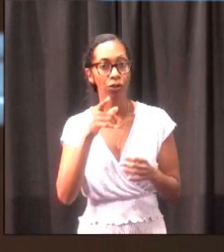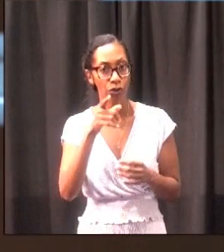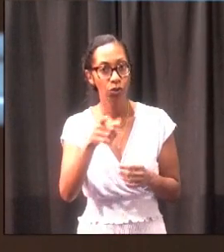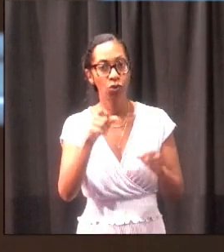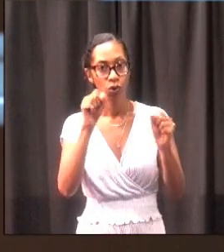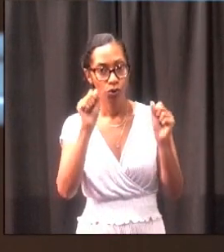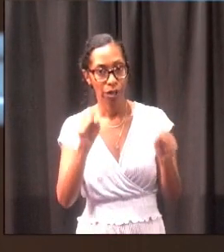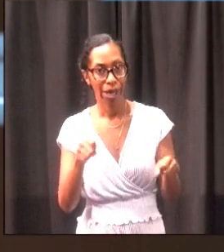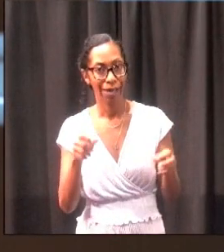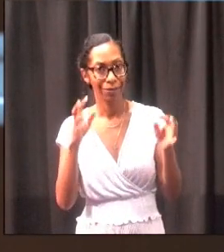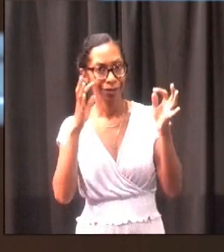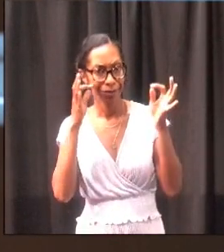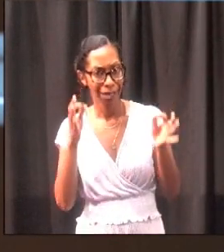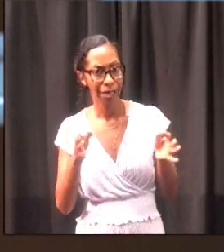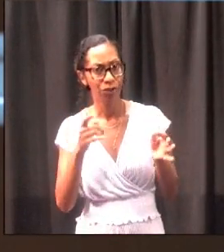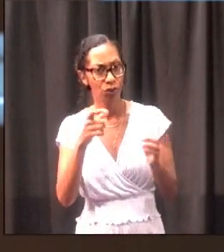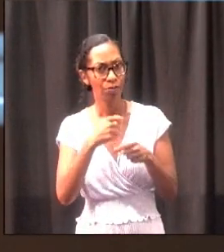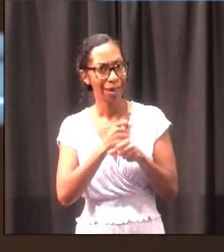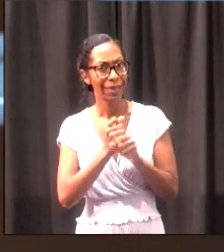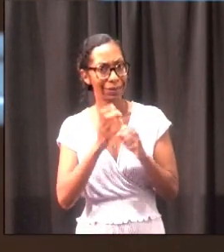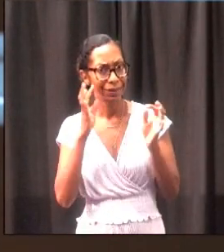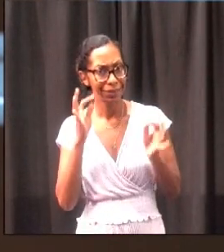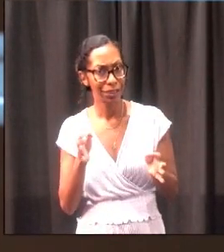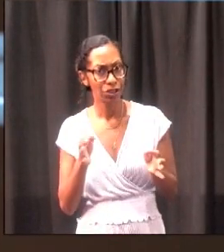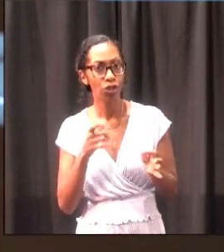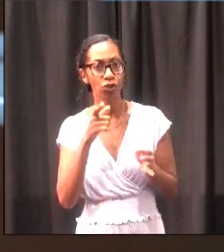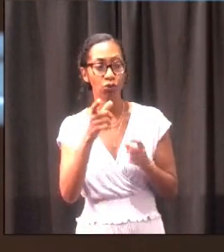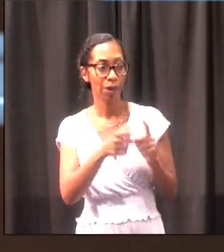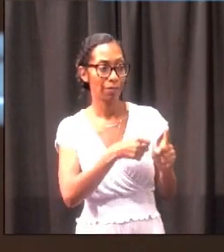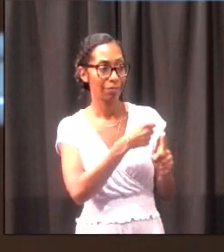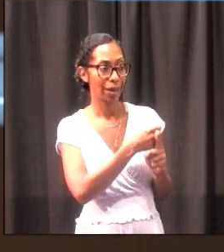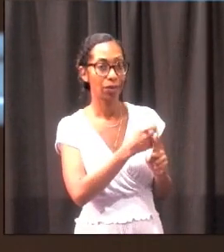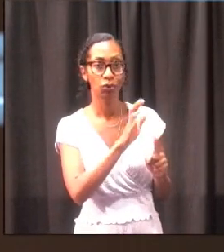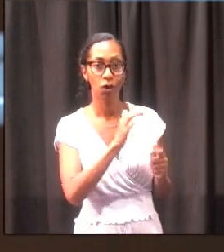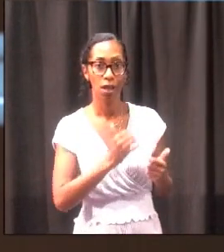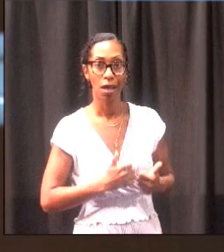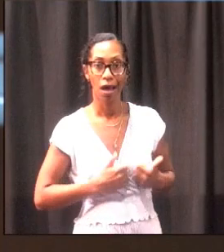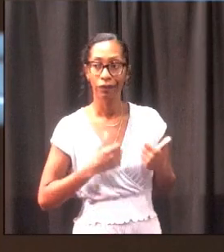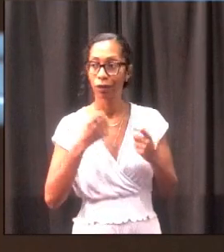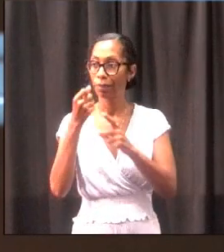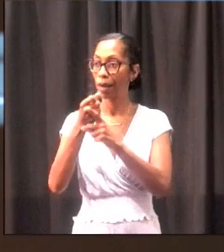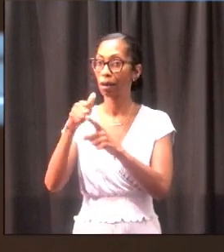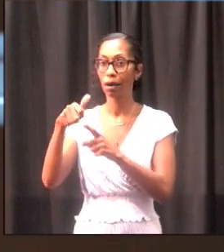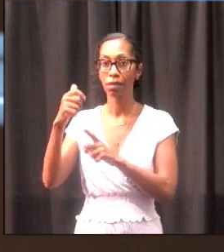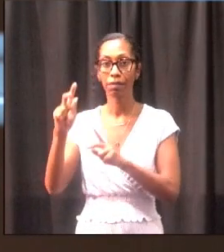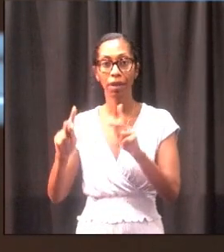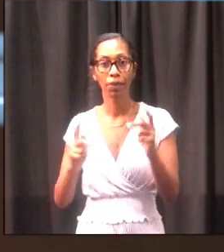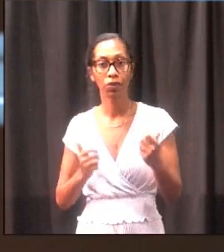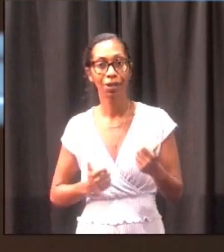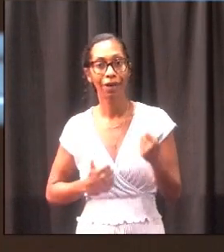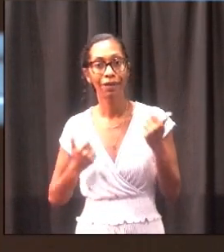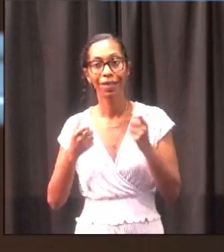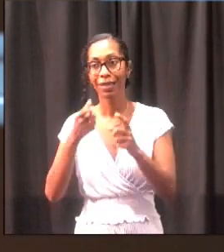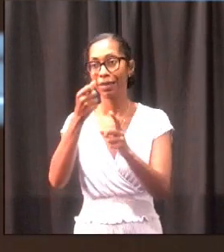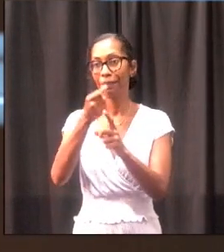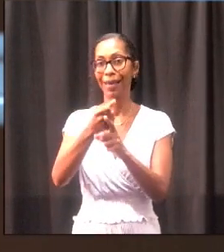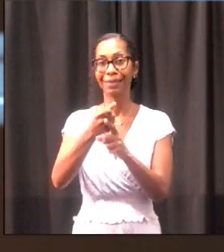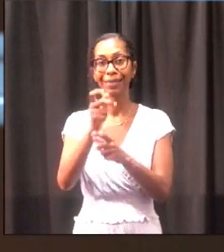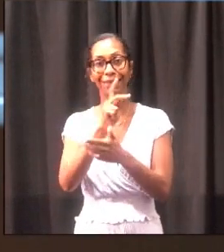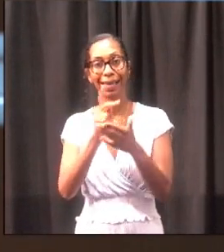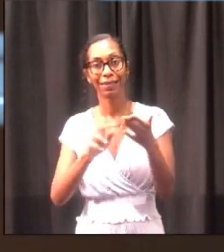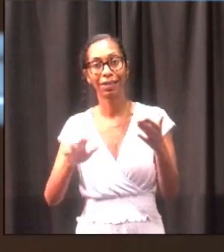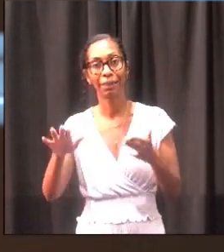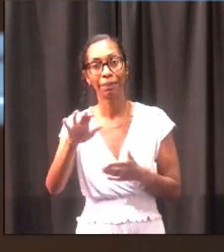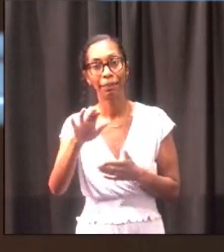decision maker, and you are making decisions that impact your life and impact the life of others and also impact the kingdom of